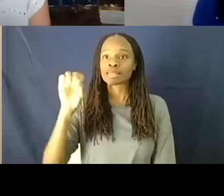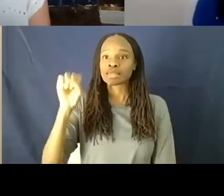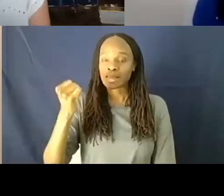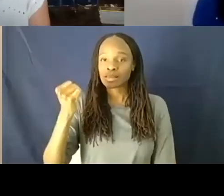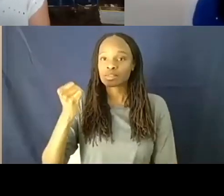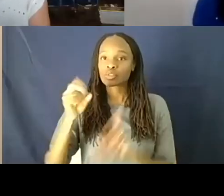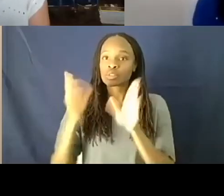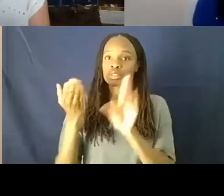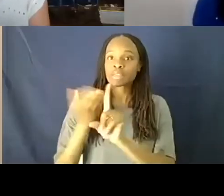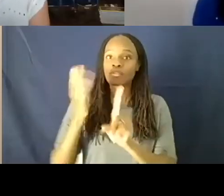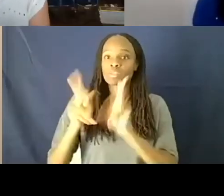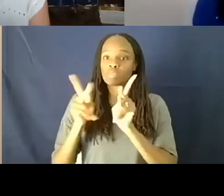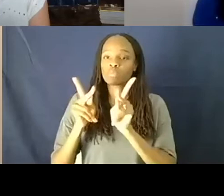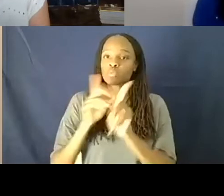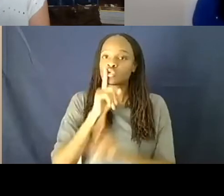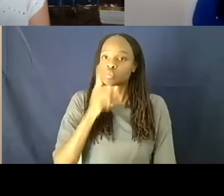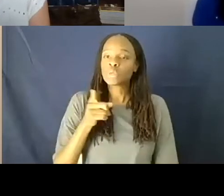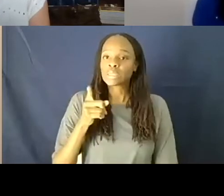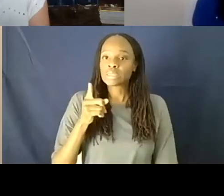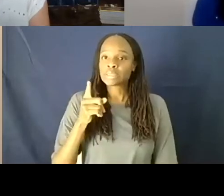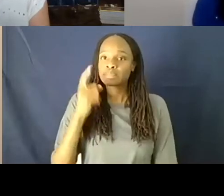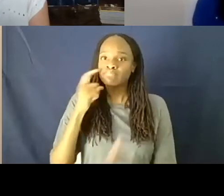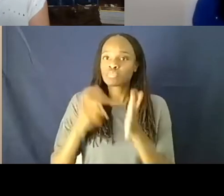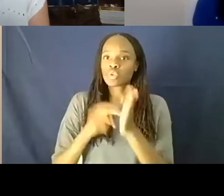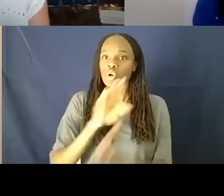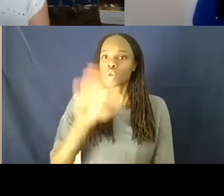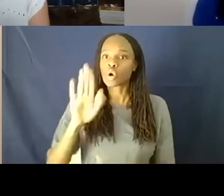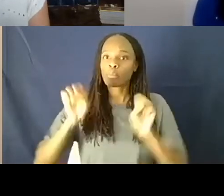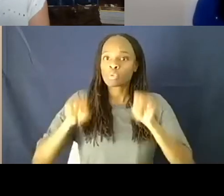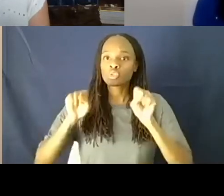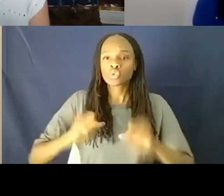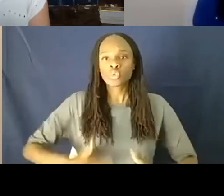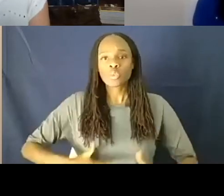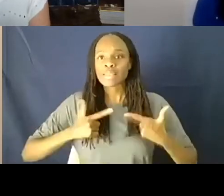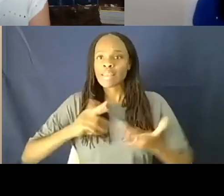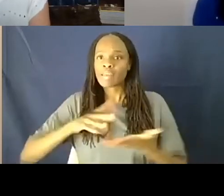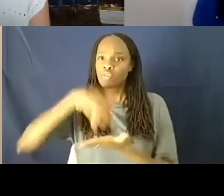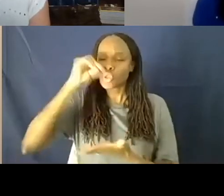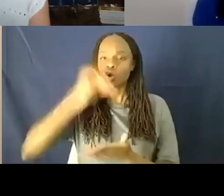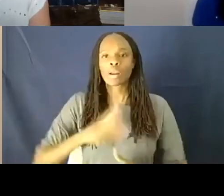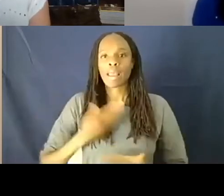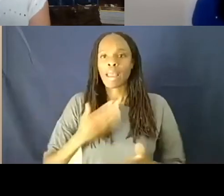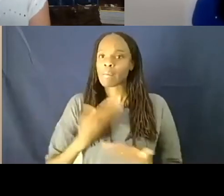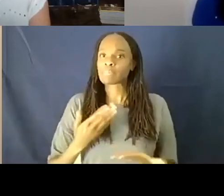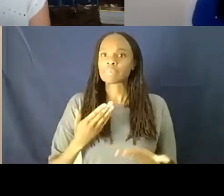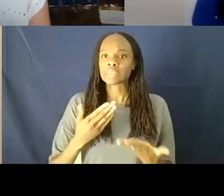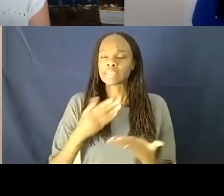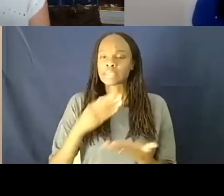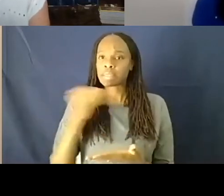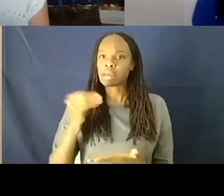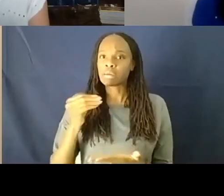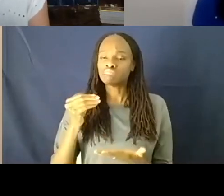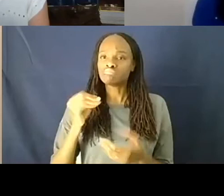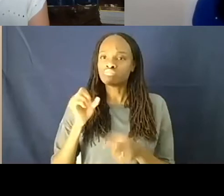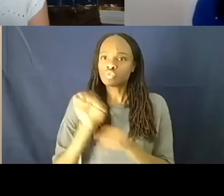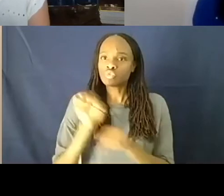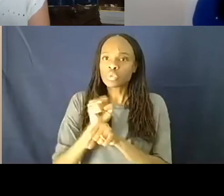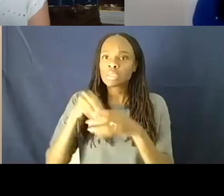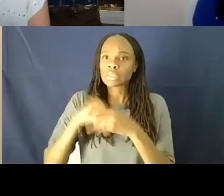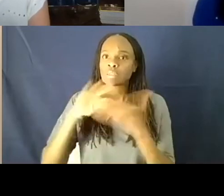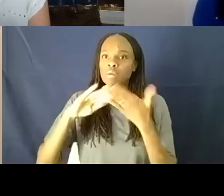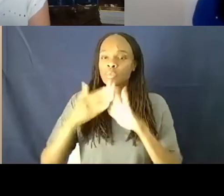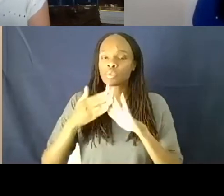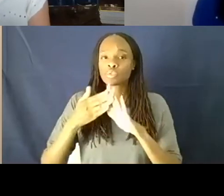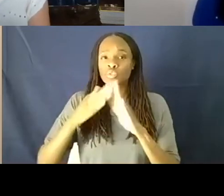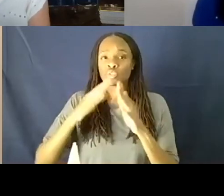her potential to live and learn happily and productively in the community. So the first